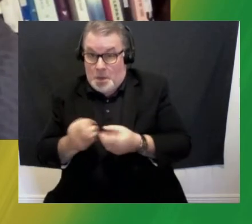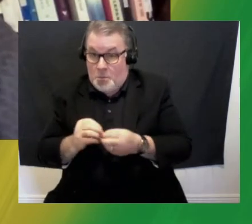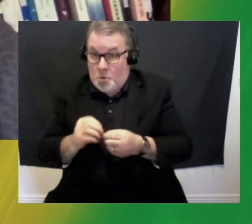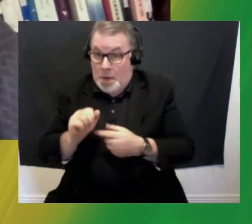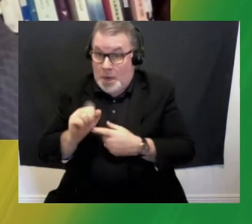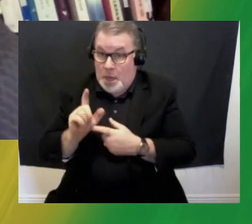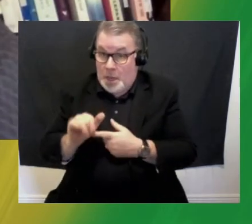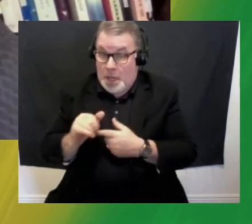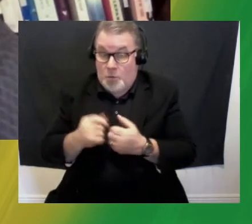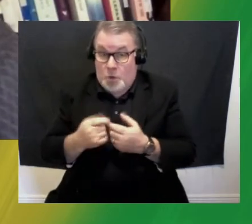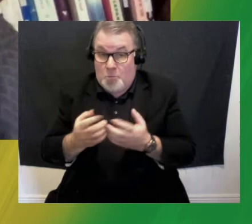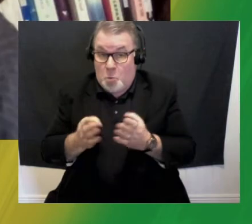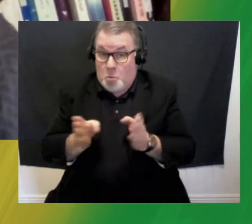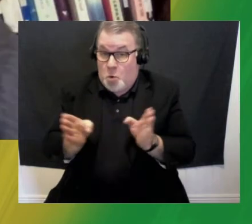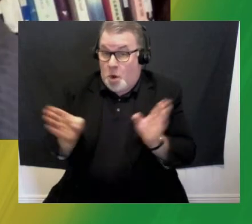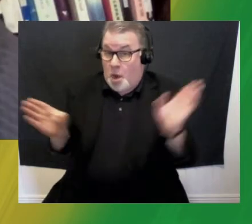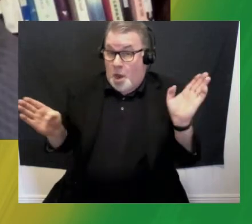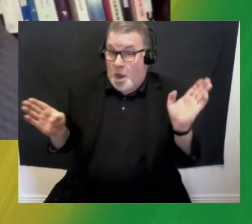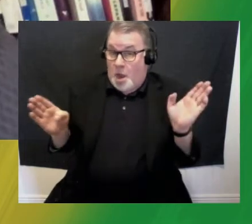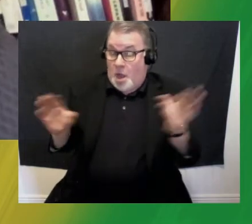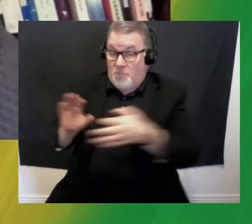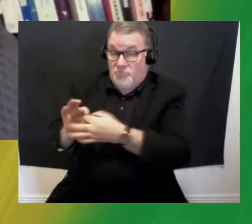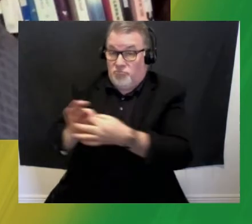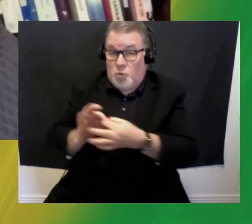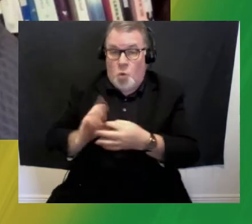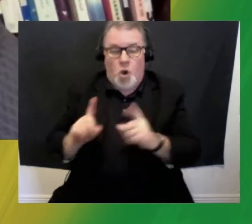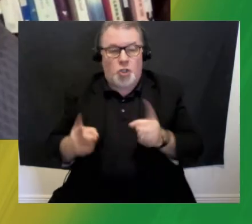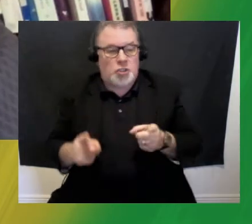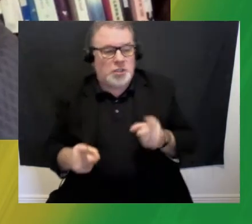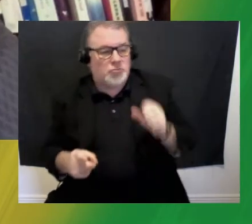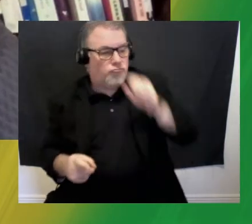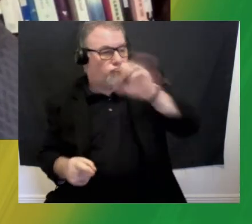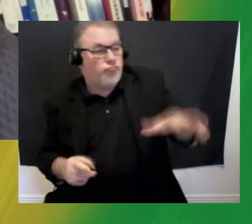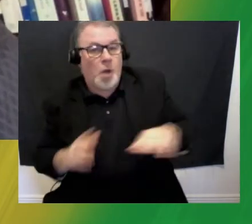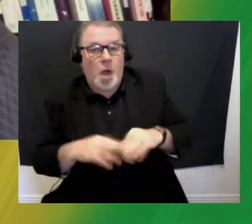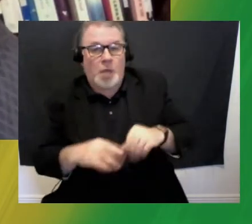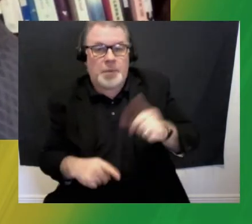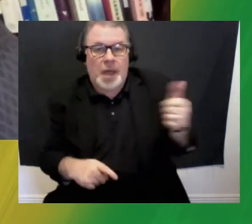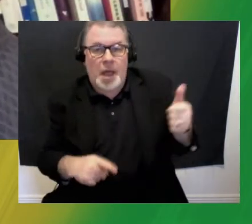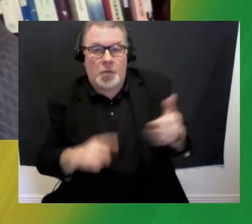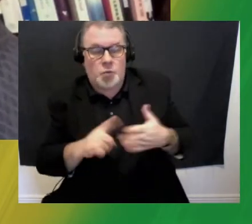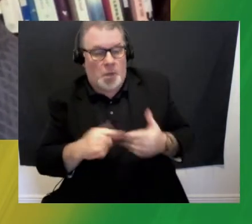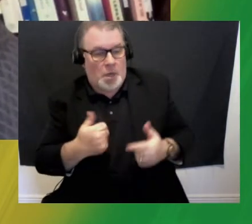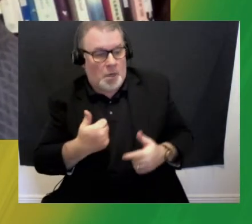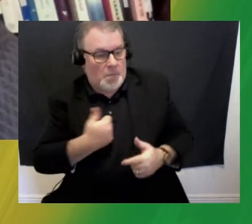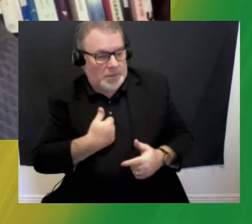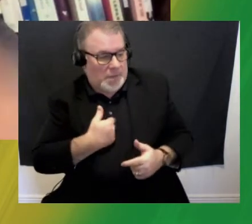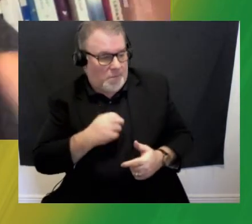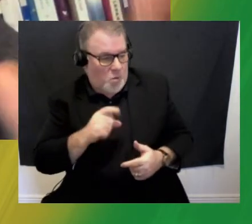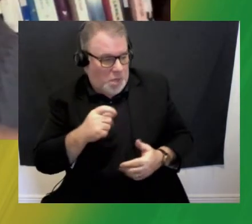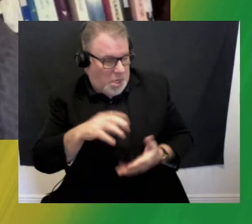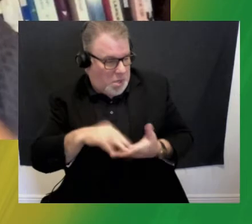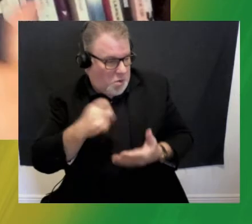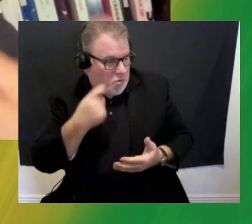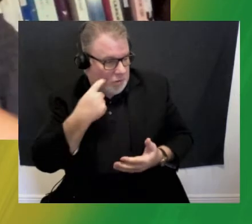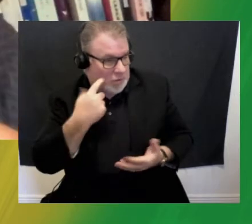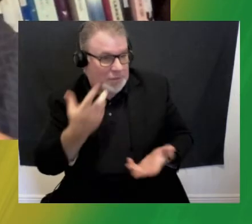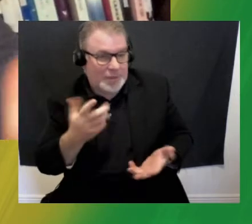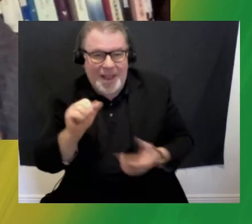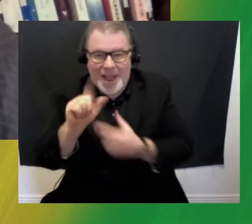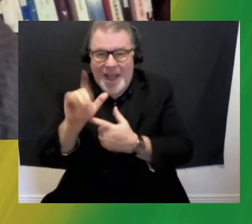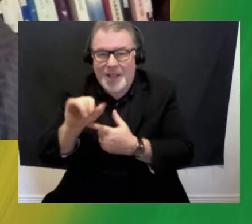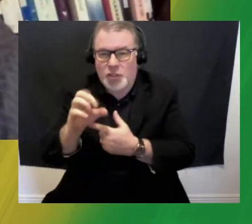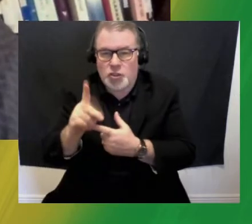broader circle of solidarity? Or I just want to piss on someone else for not knowing what I myself maybe only learned very recently? So allyship's a verb,